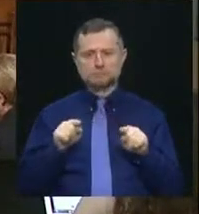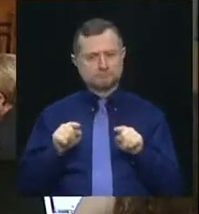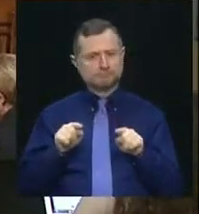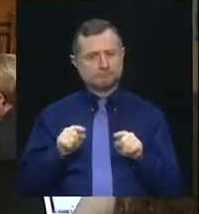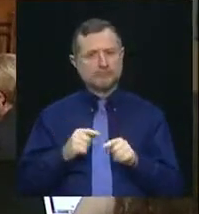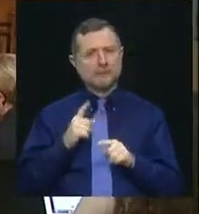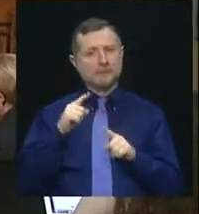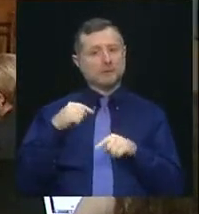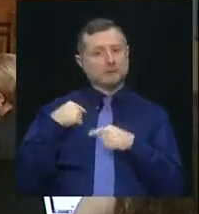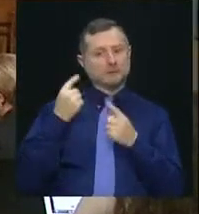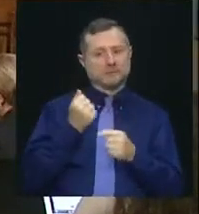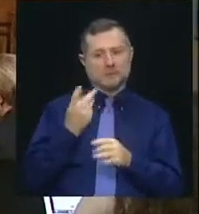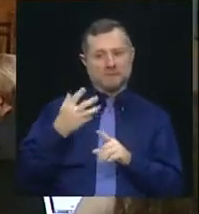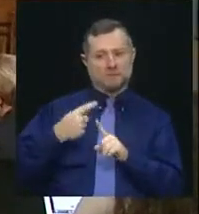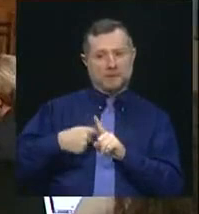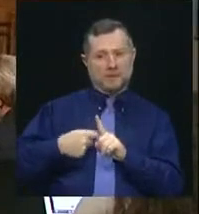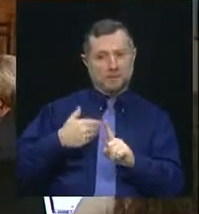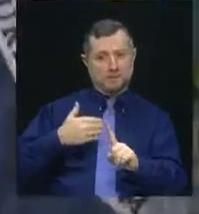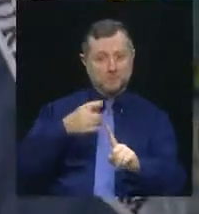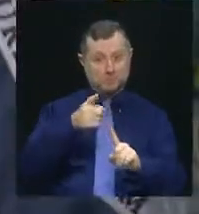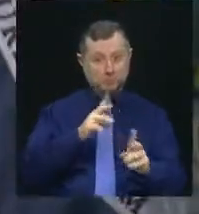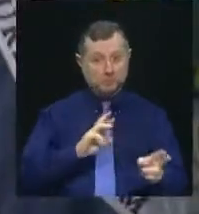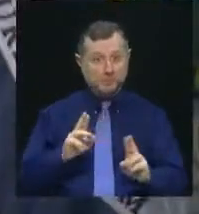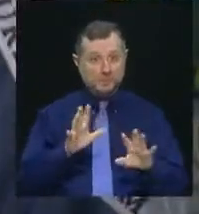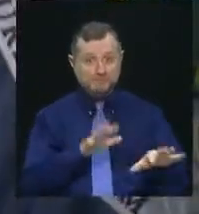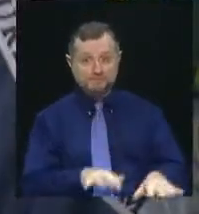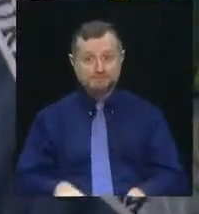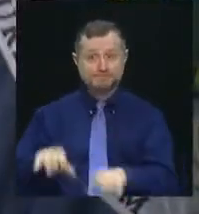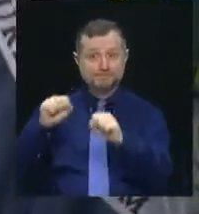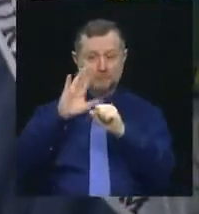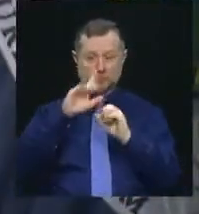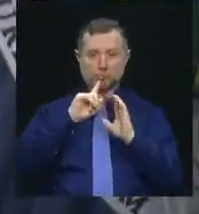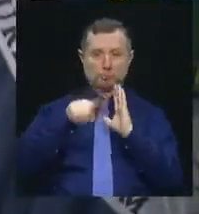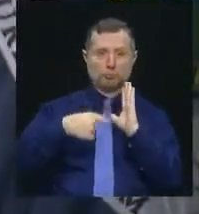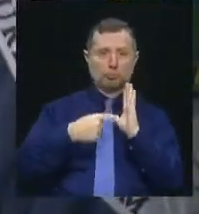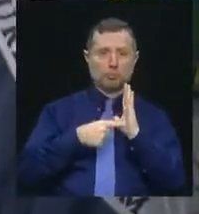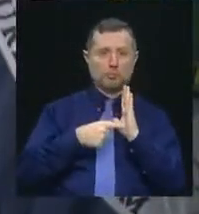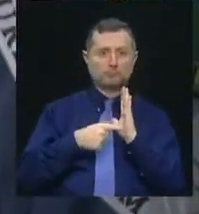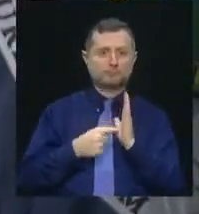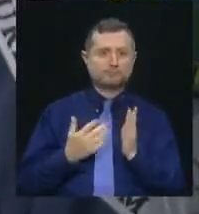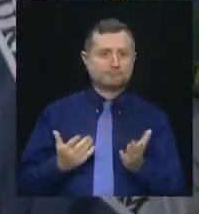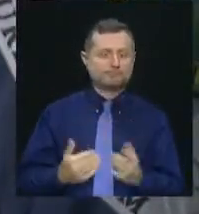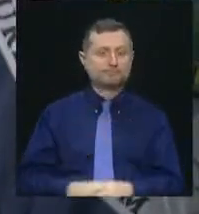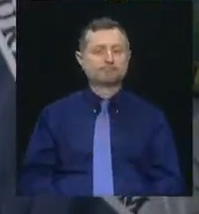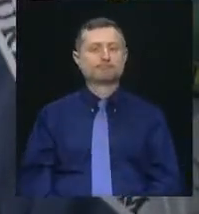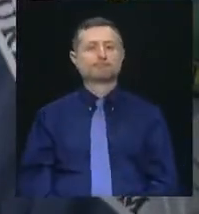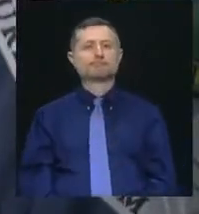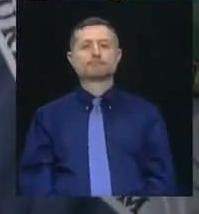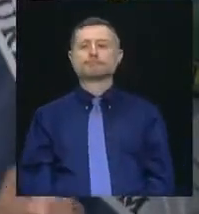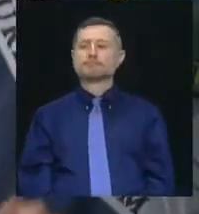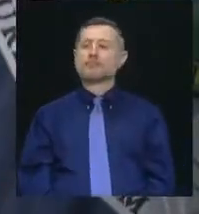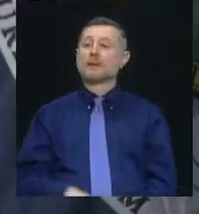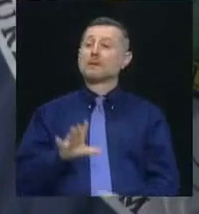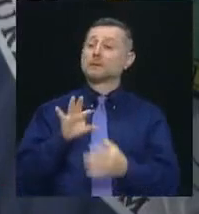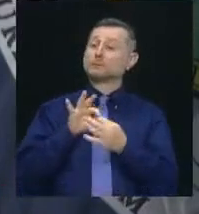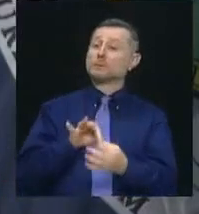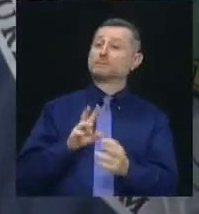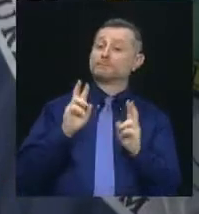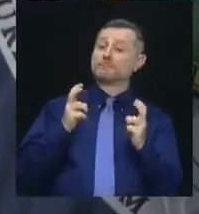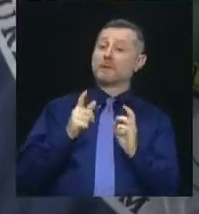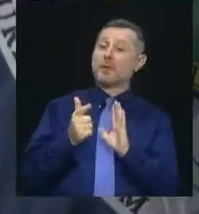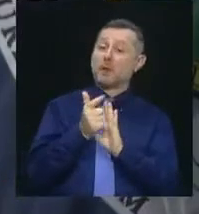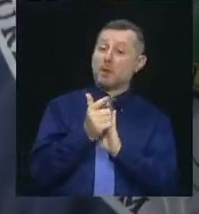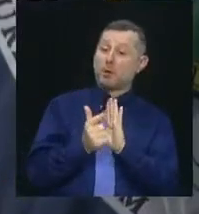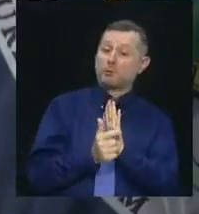you as you've been preparing for this role? With respect to the green light law, which is now the law of the state of the